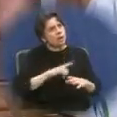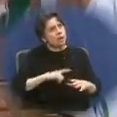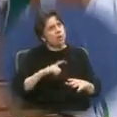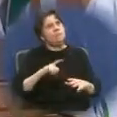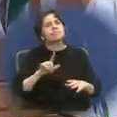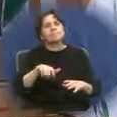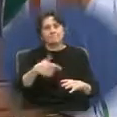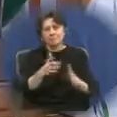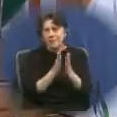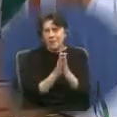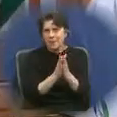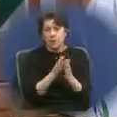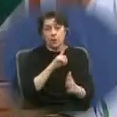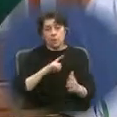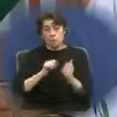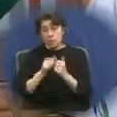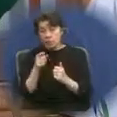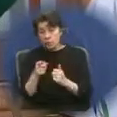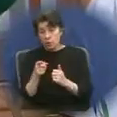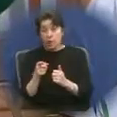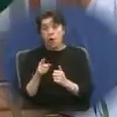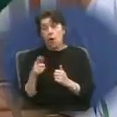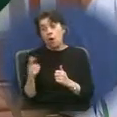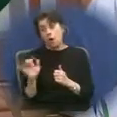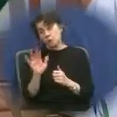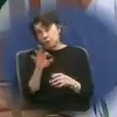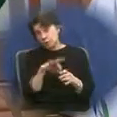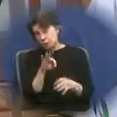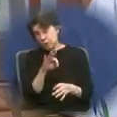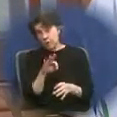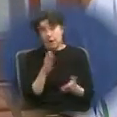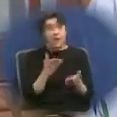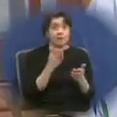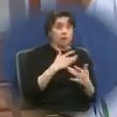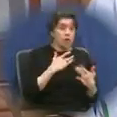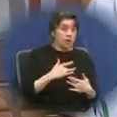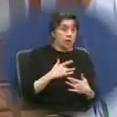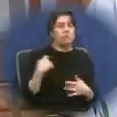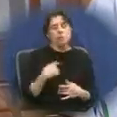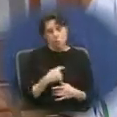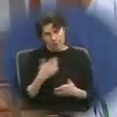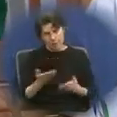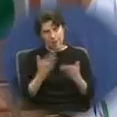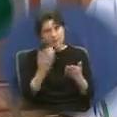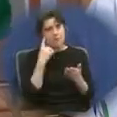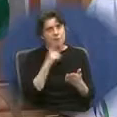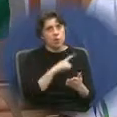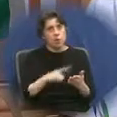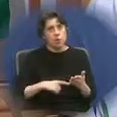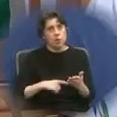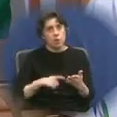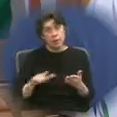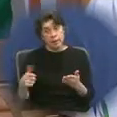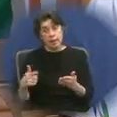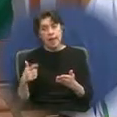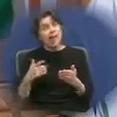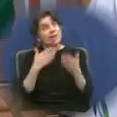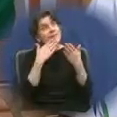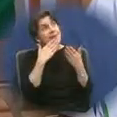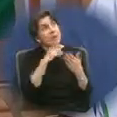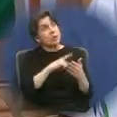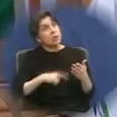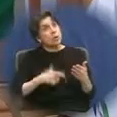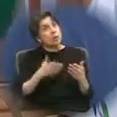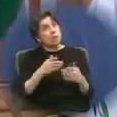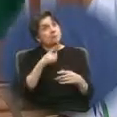Amen. The Lord be with you. And with your spirit. Lift up your hearts. We lift them up to the Lord. Let us give thanks to the Lord our